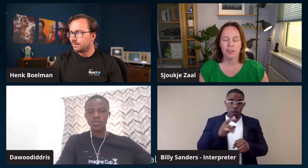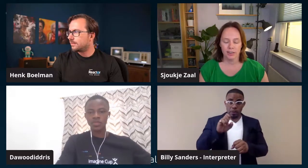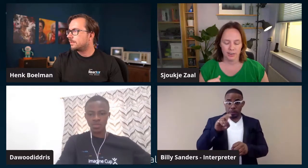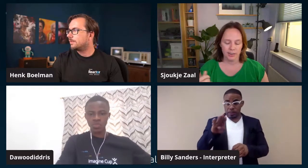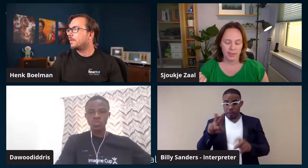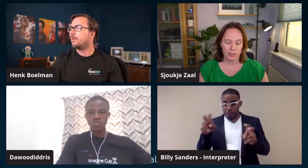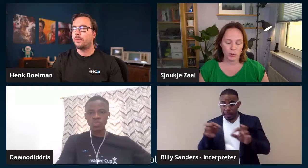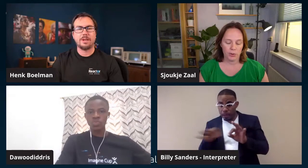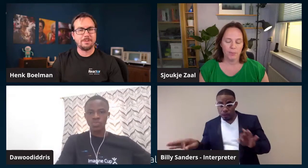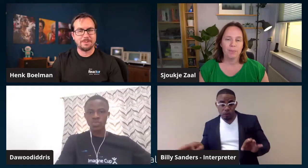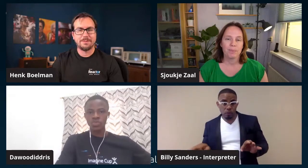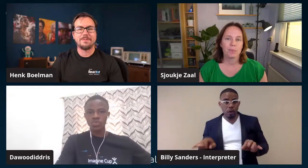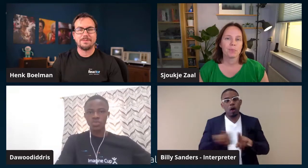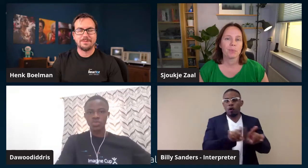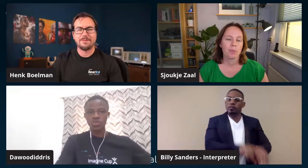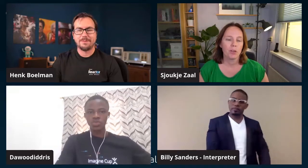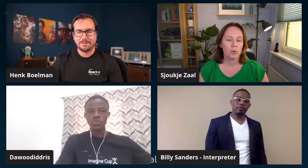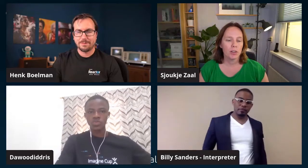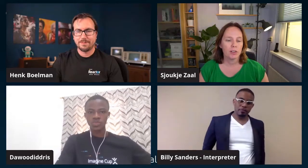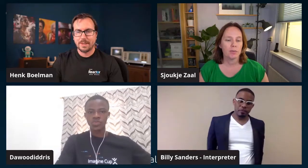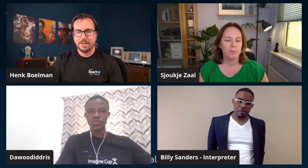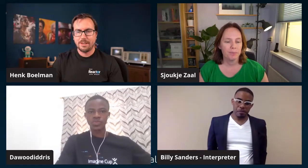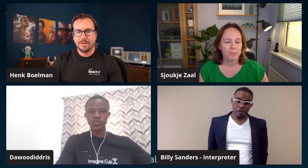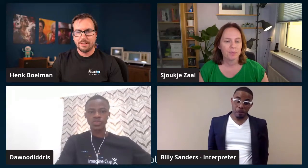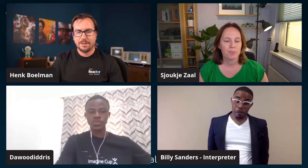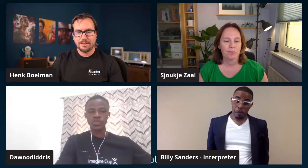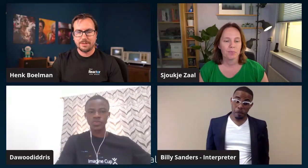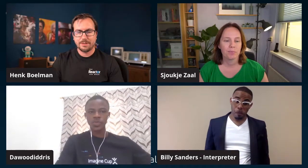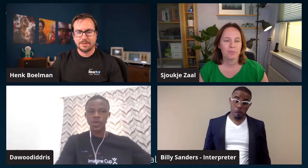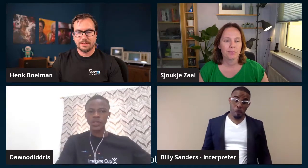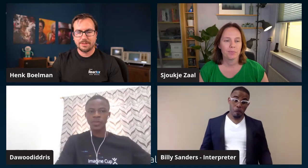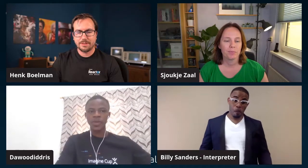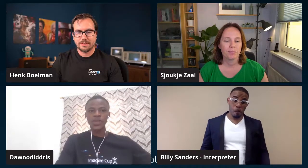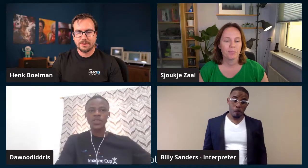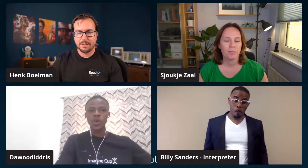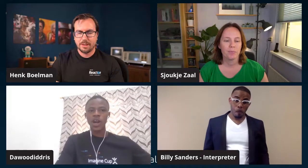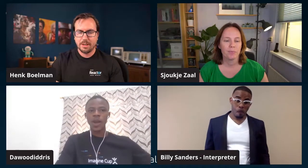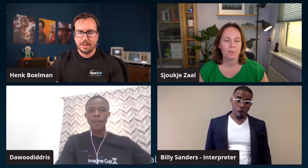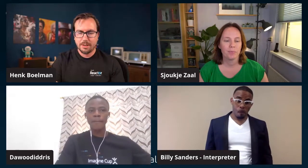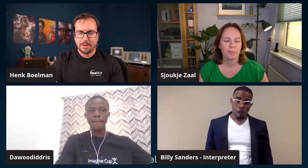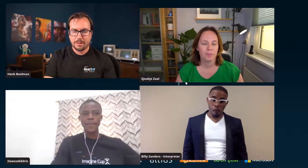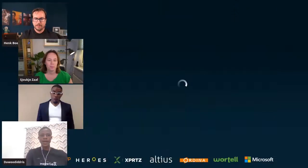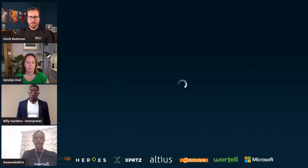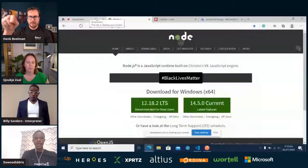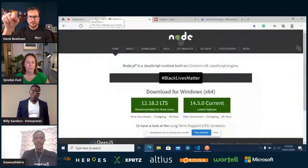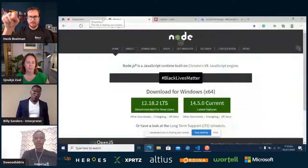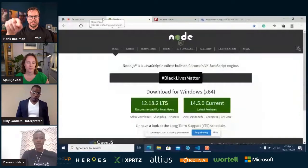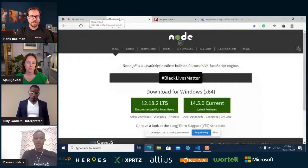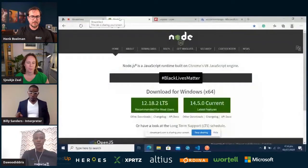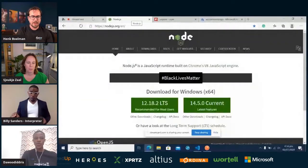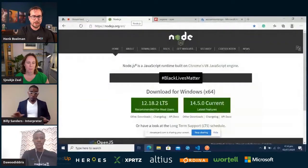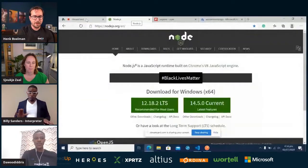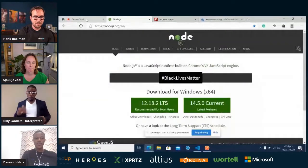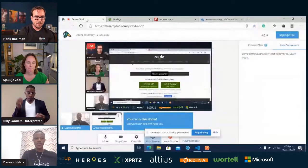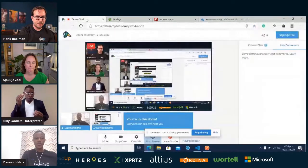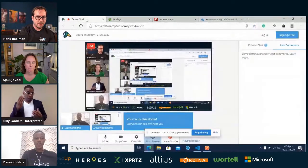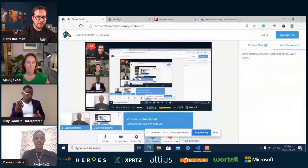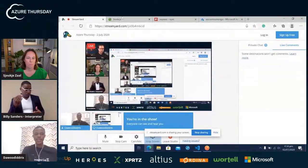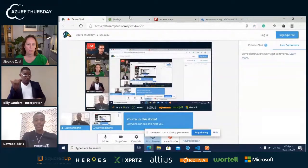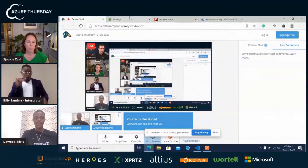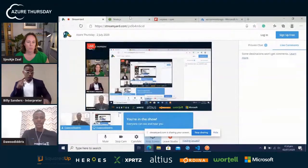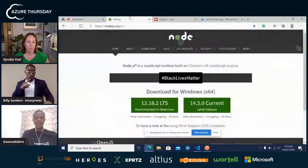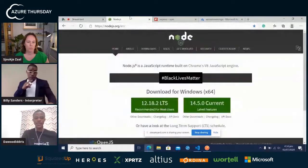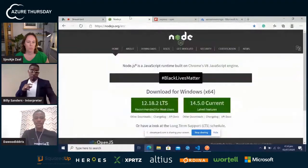subtitles as well. Good luck. Awesome. So let me know if